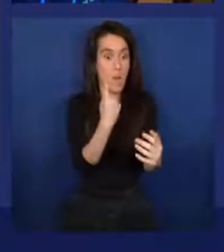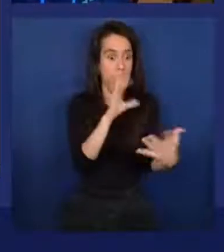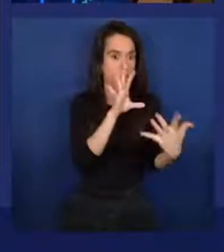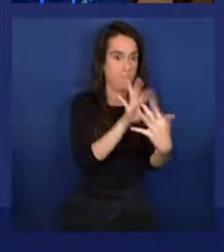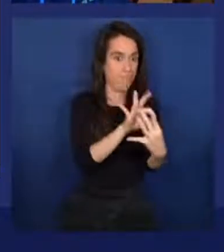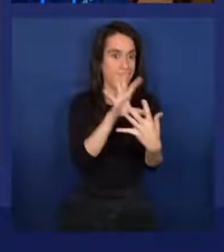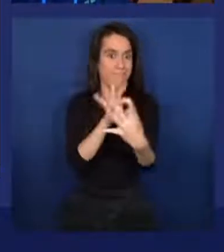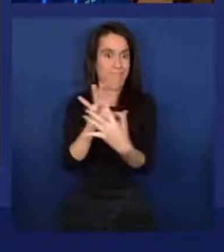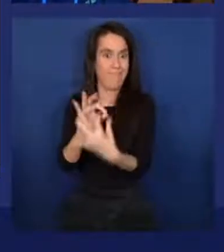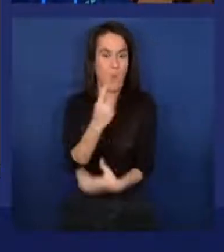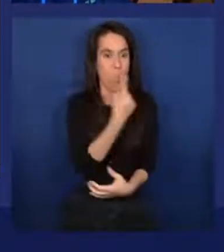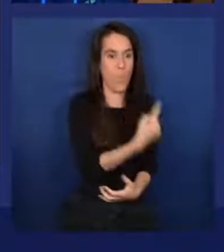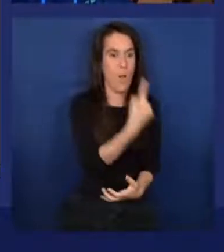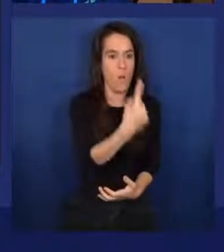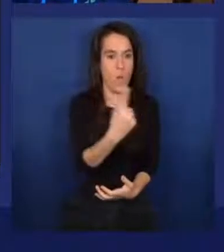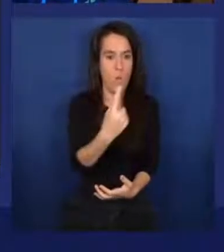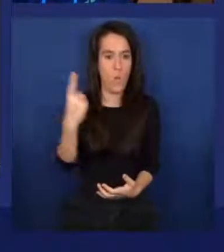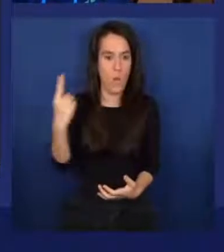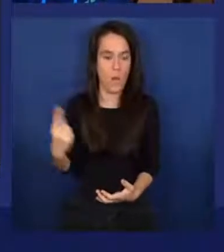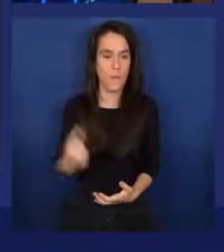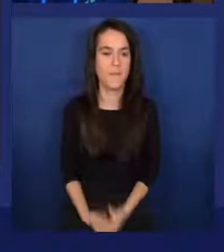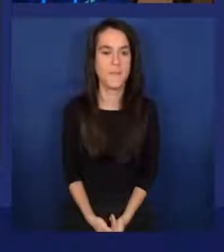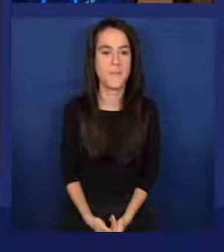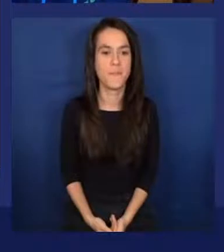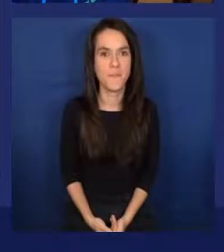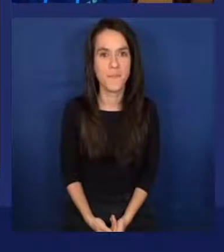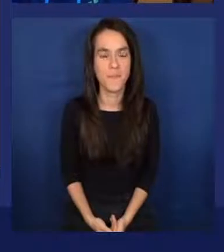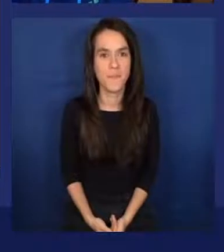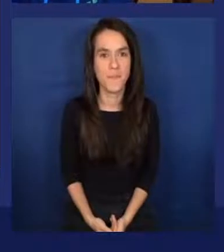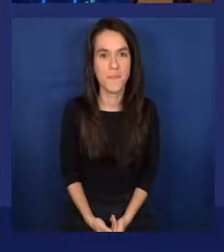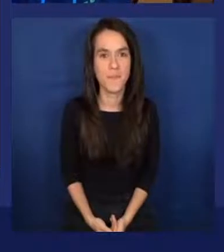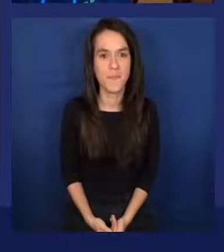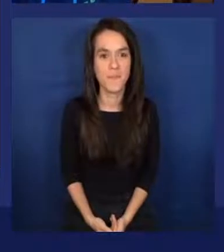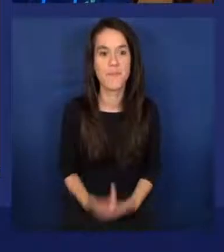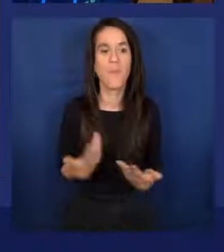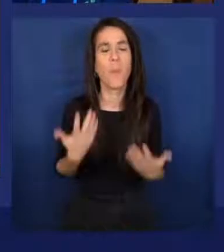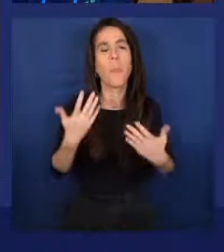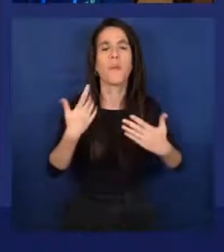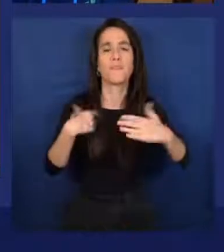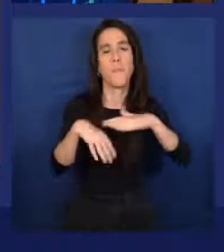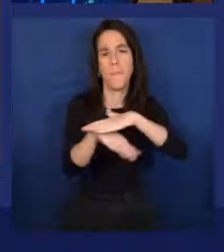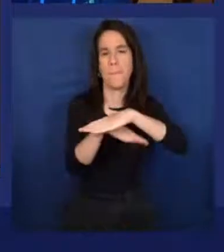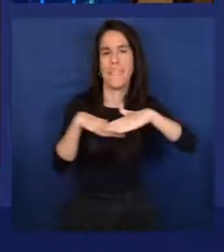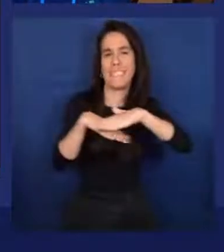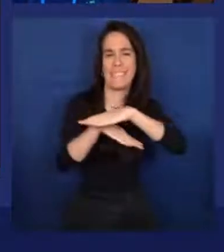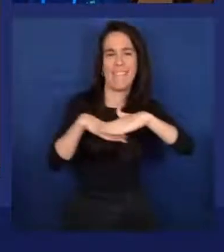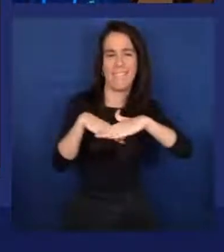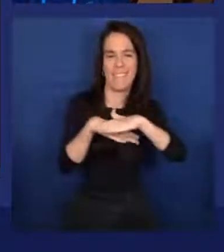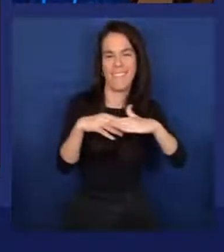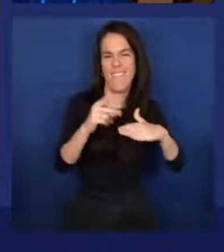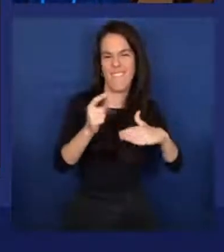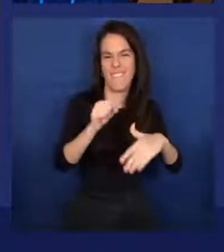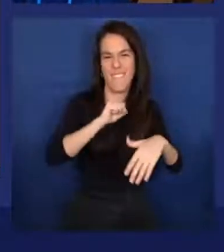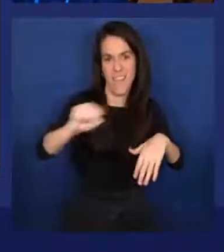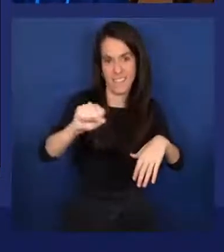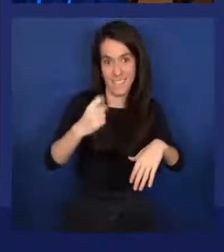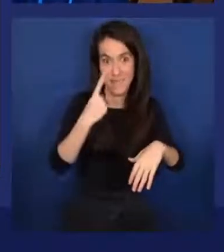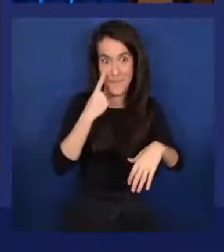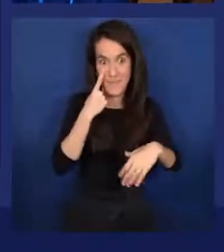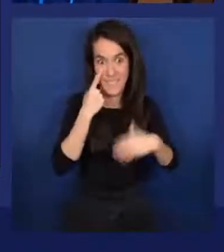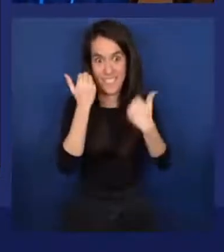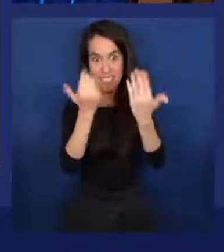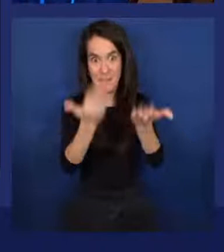case, it retails pretty good, and we do something basic, all right, just quick. There we go. And now we